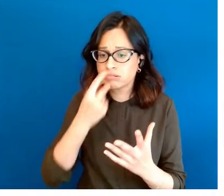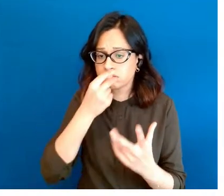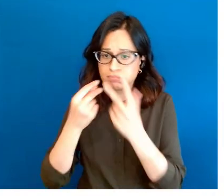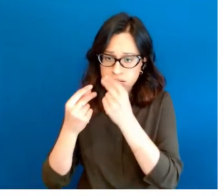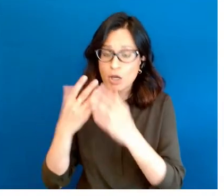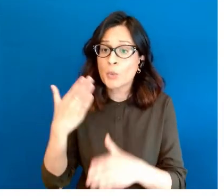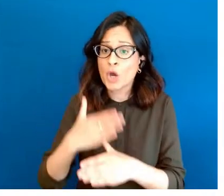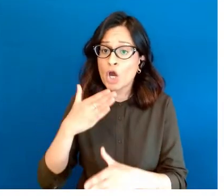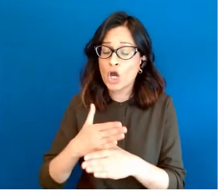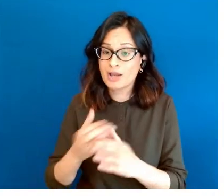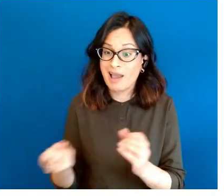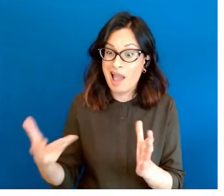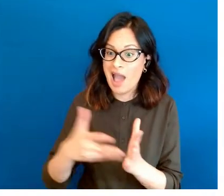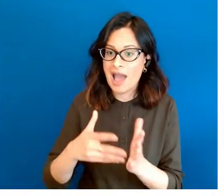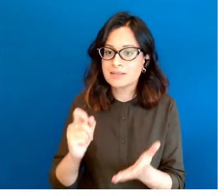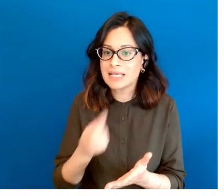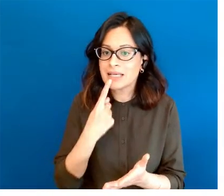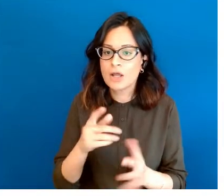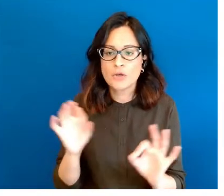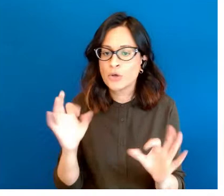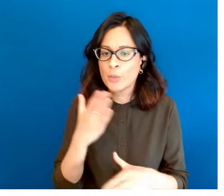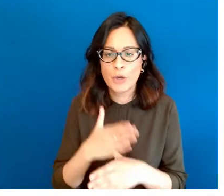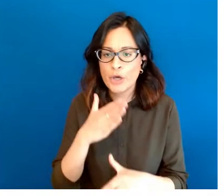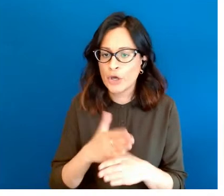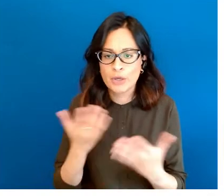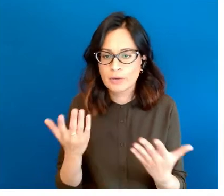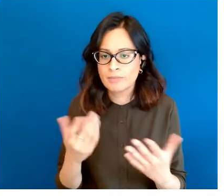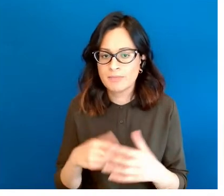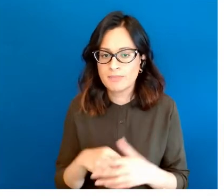to it is not an effective therapeutic strategy.